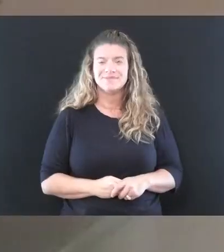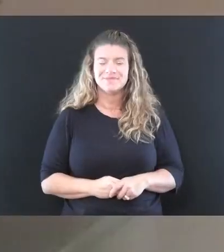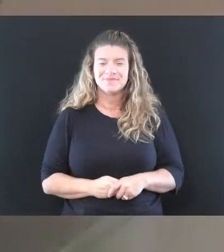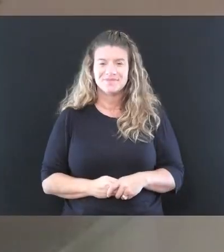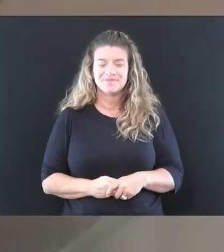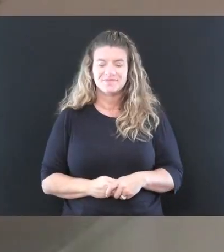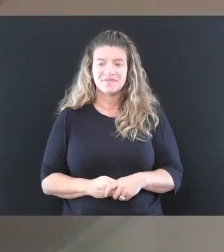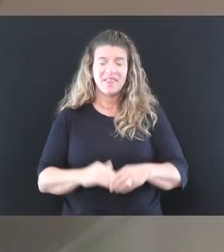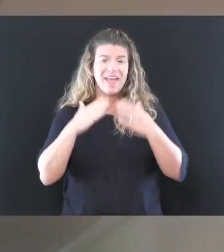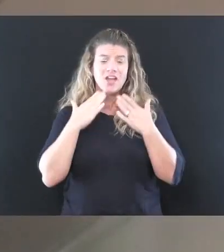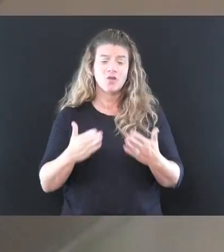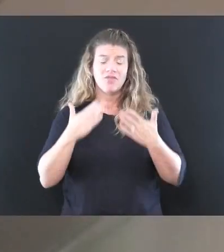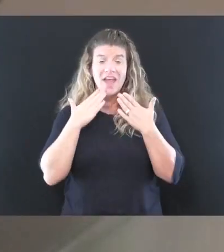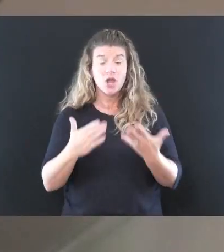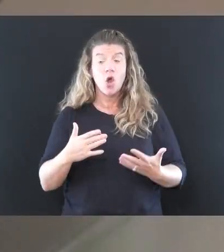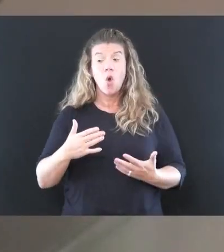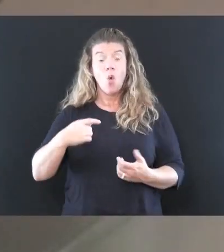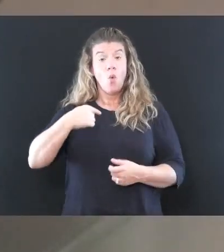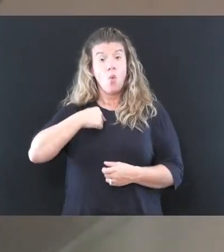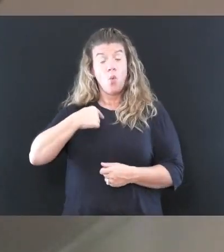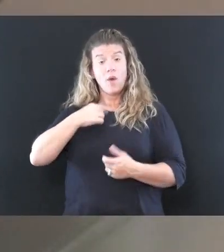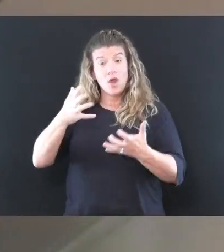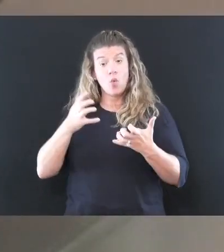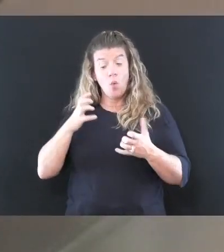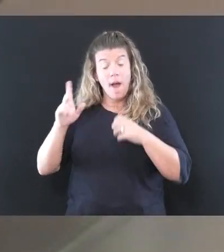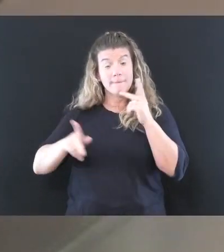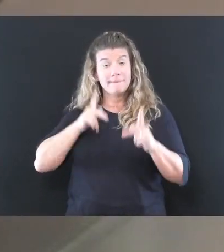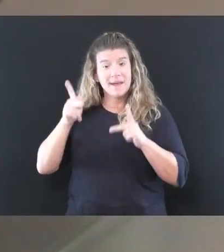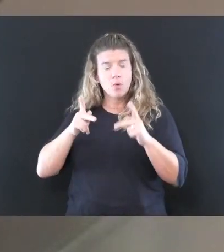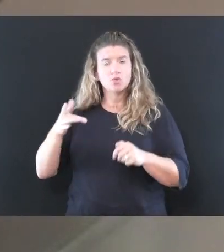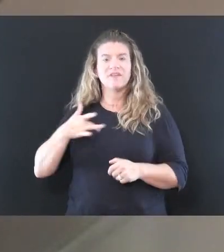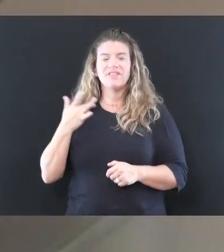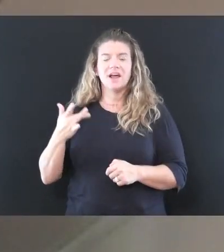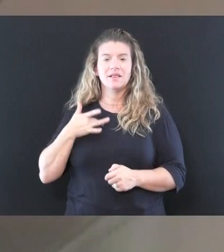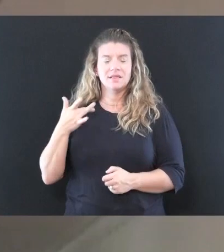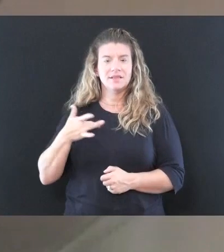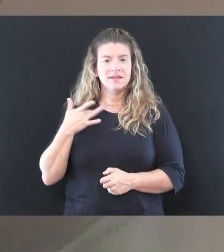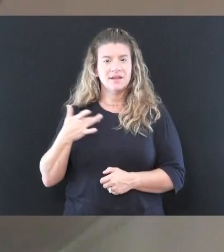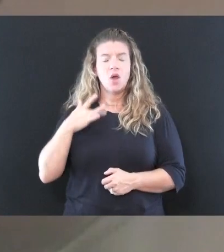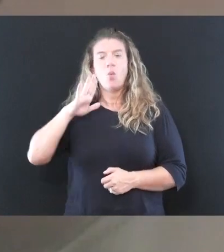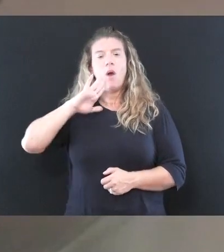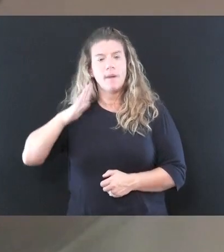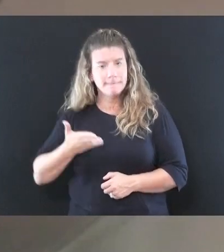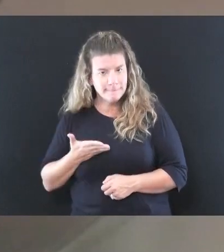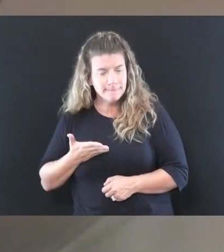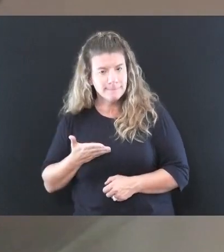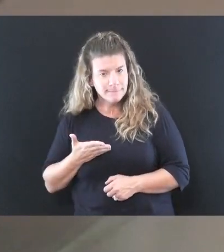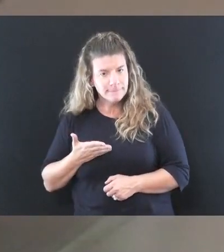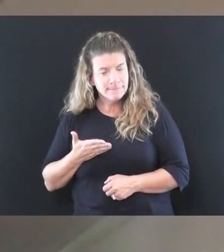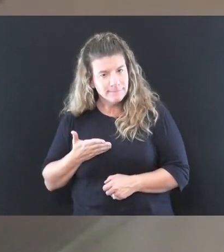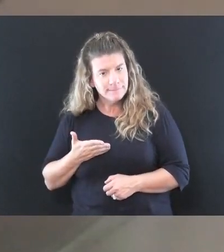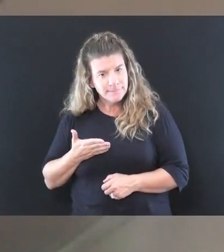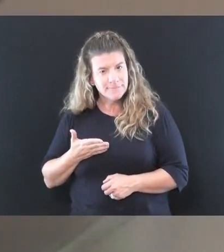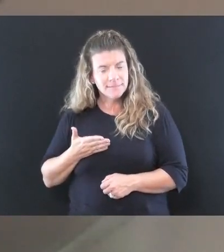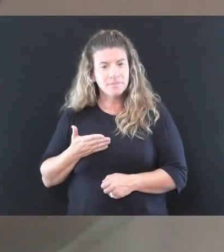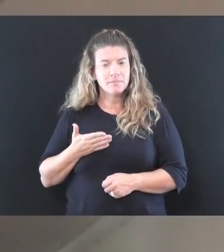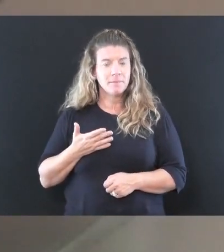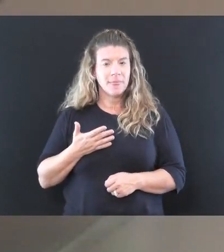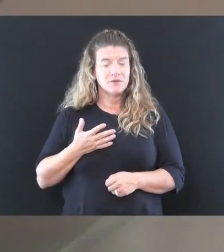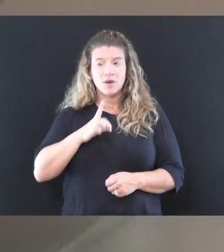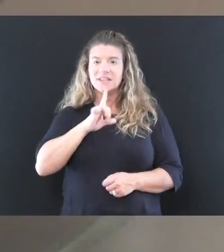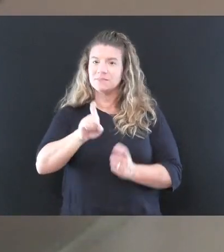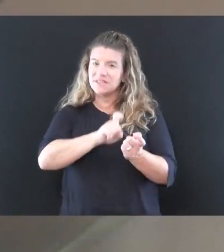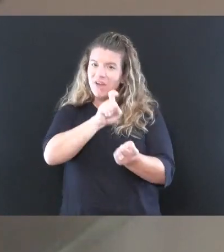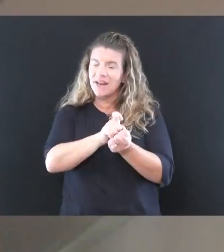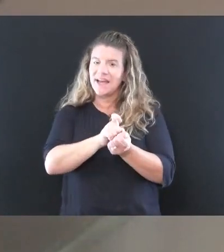thank you, Mark. You know, what we want people to do is to feel very welcome, particularly in counties